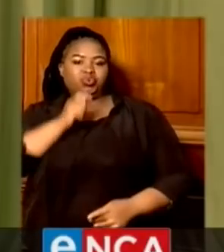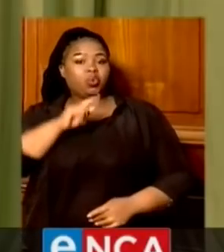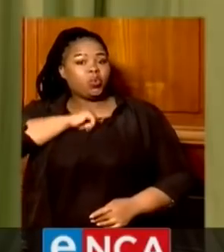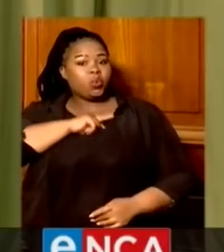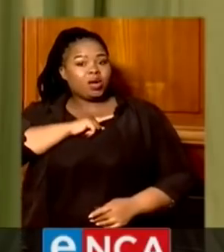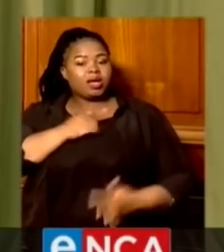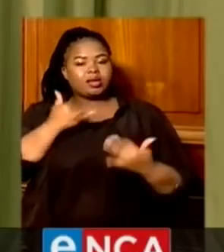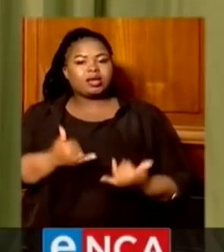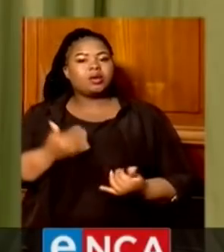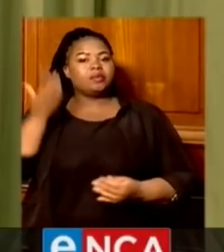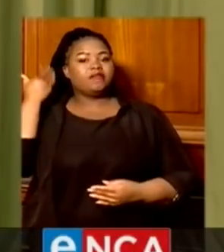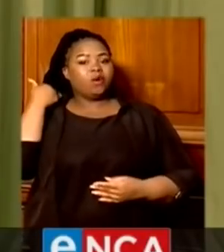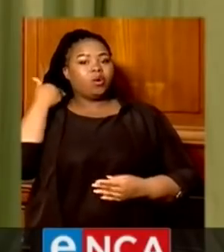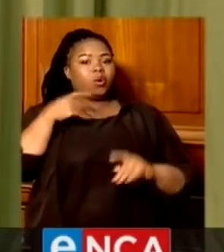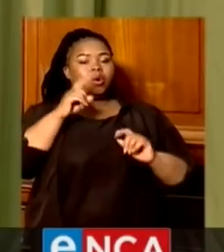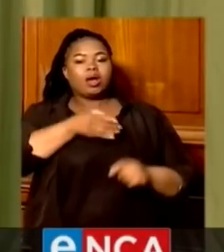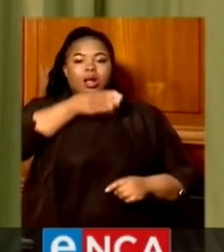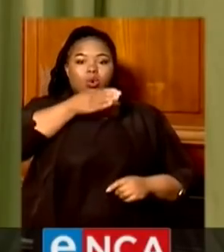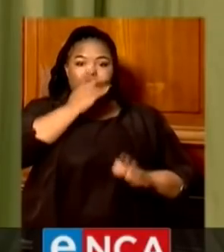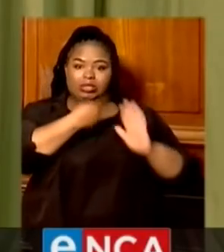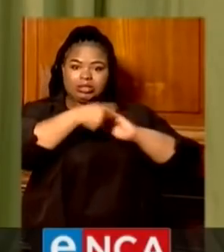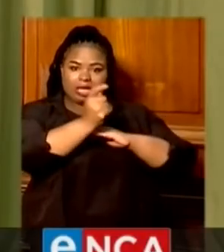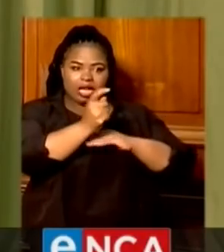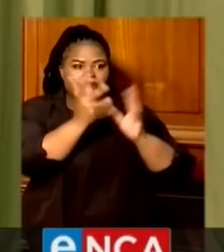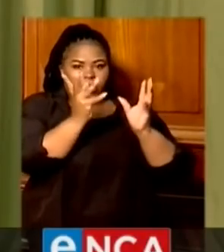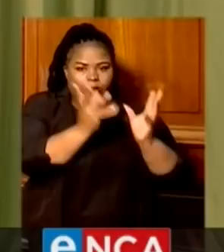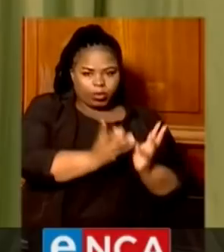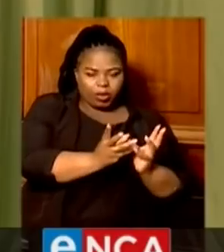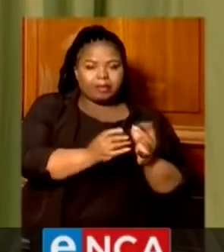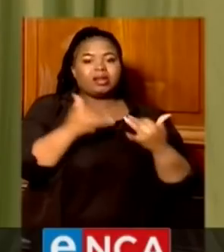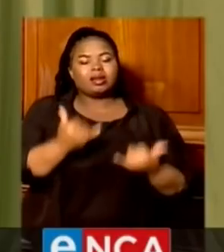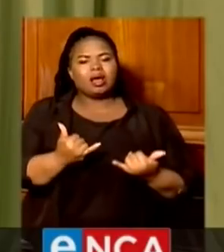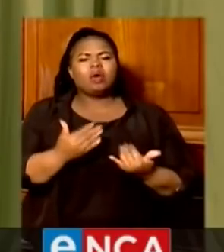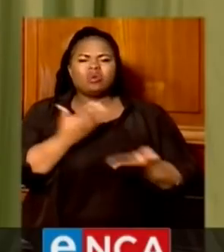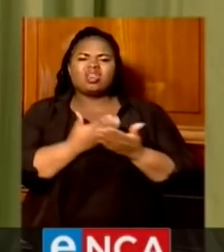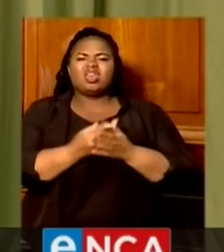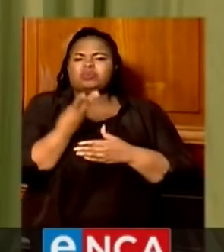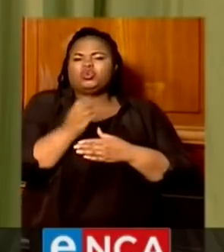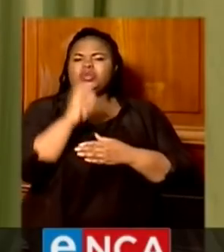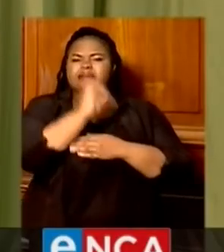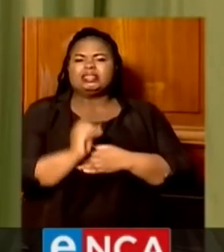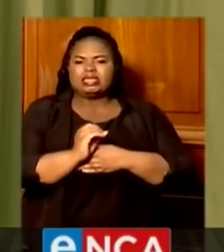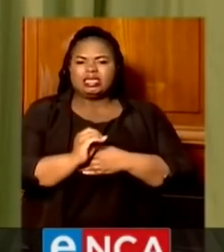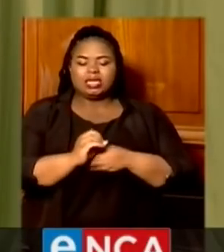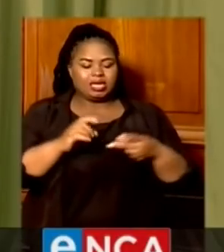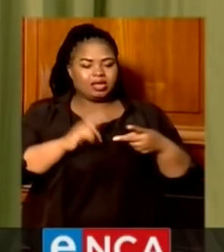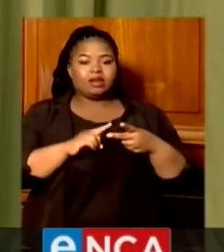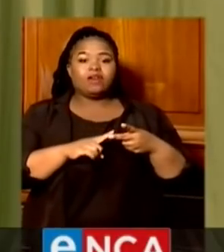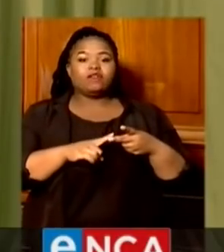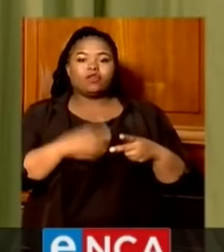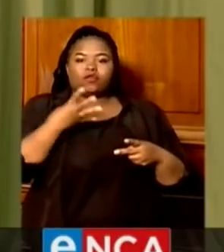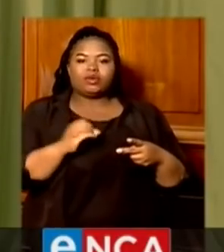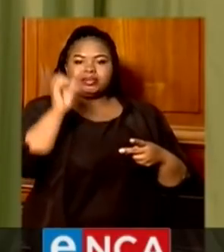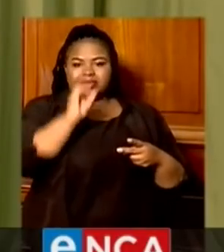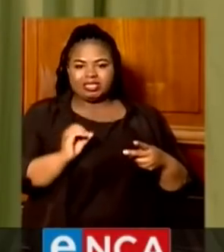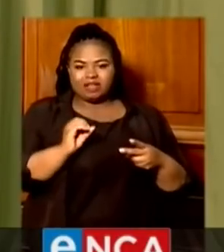a suspension of alcohol sales could result in 20% reduction in all trauma and 40% reduction